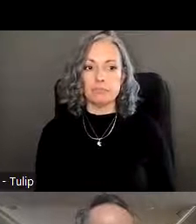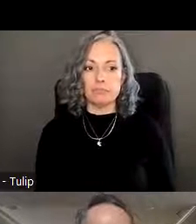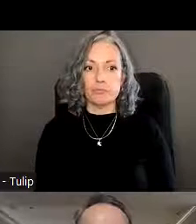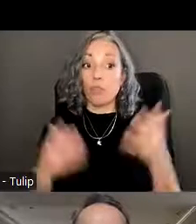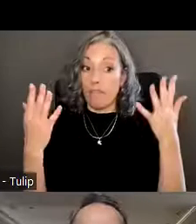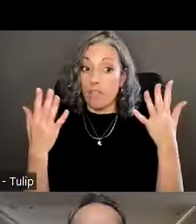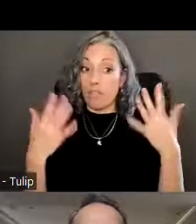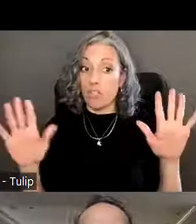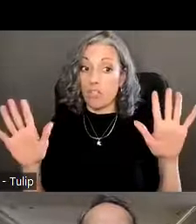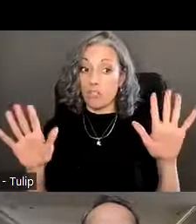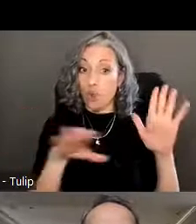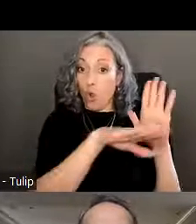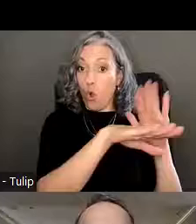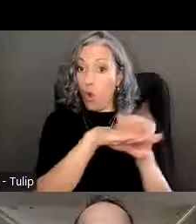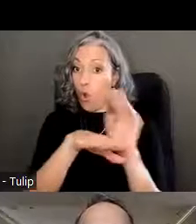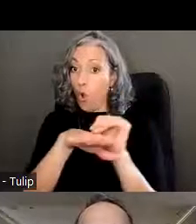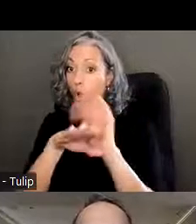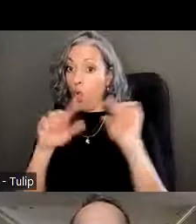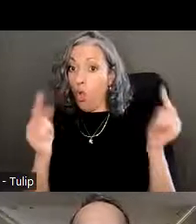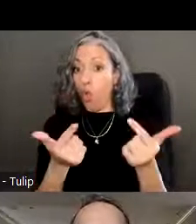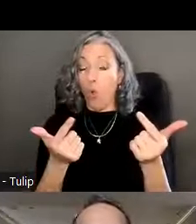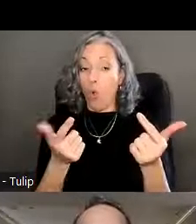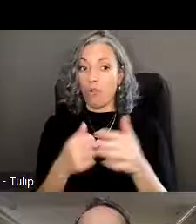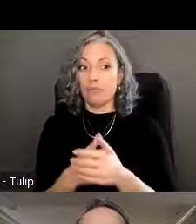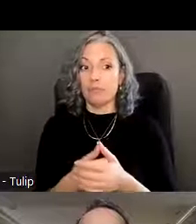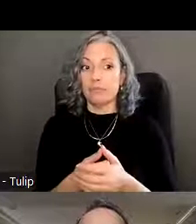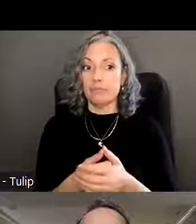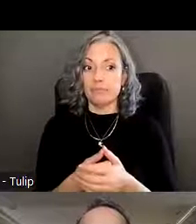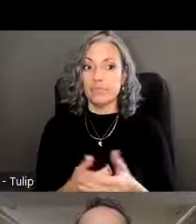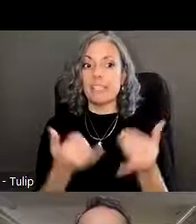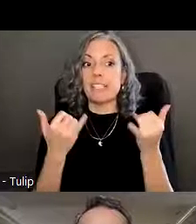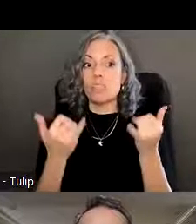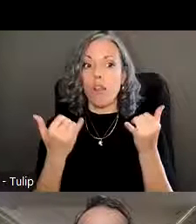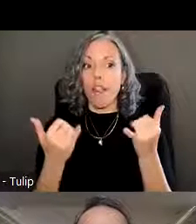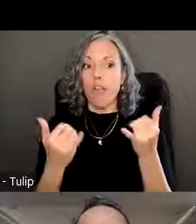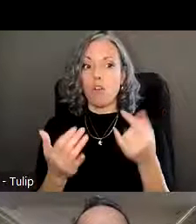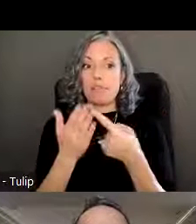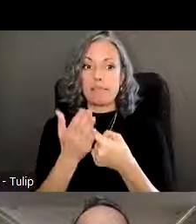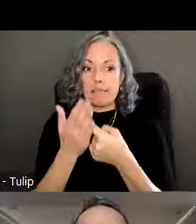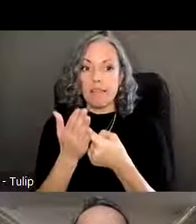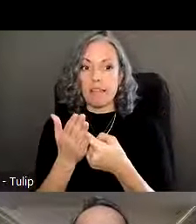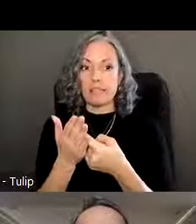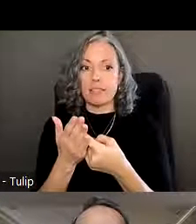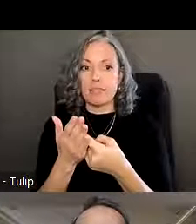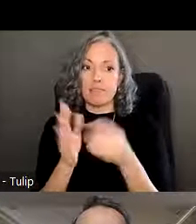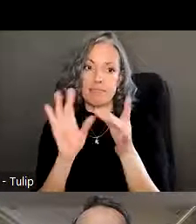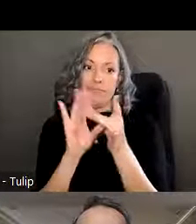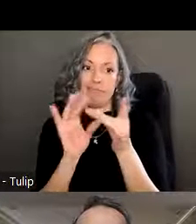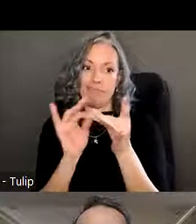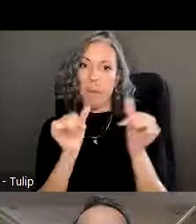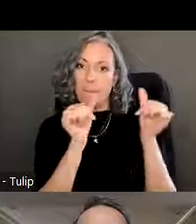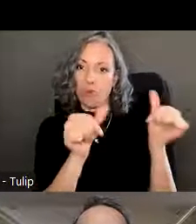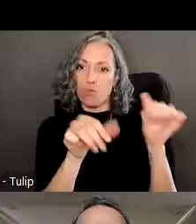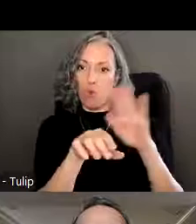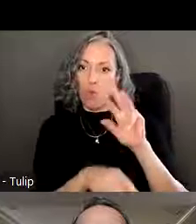concludes our roll call. So I would like to turn to the minutes, which has been posted on the website, and